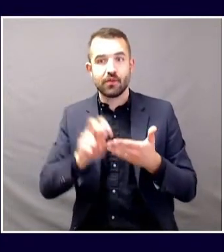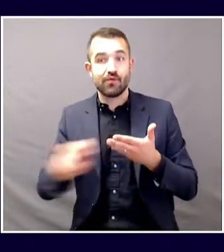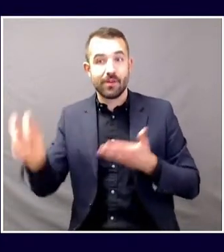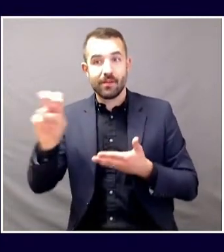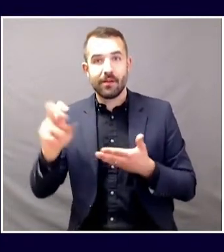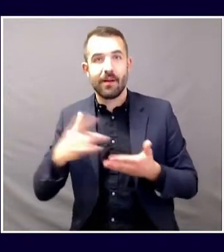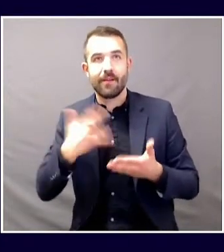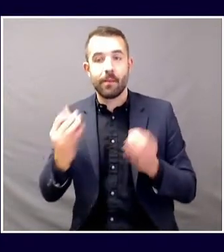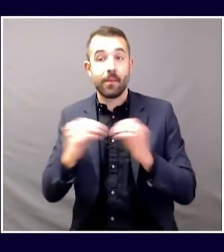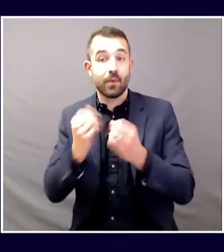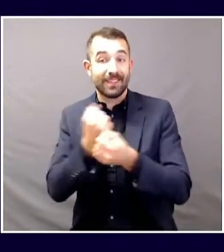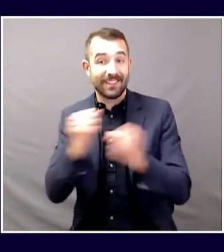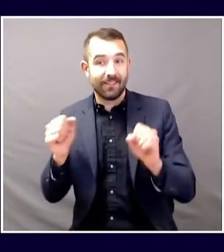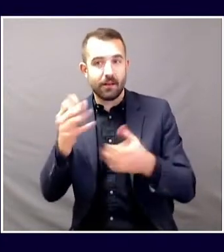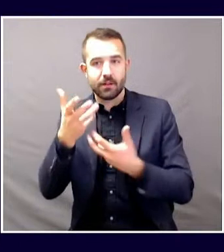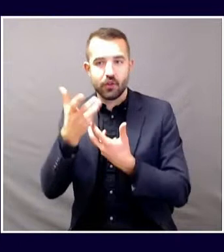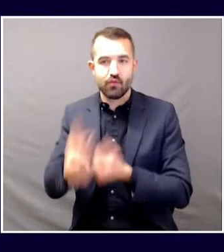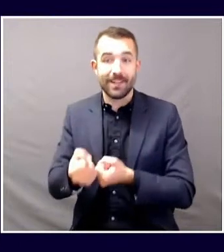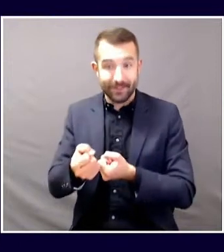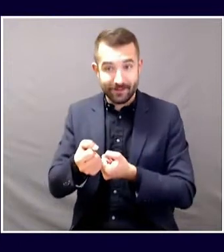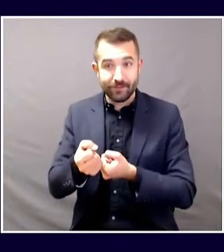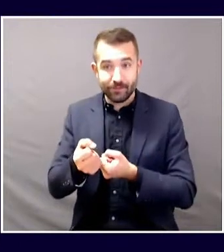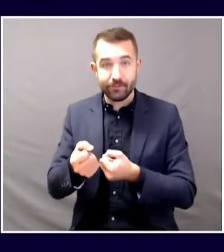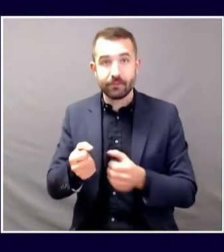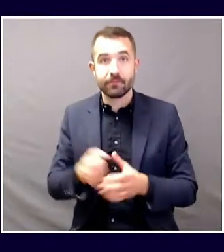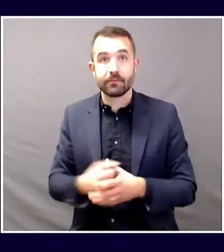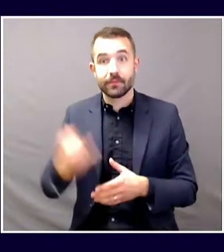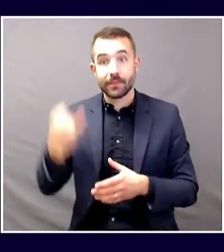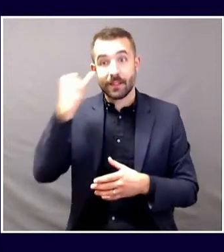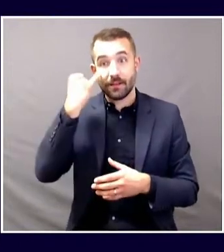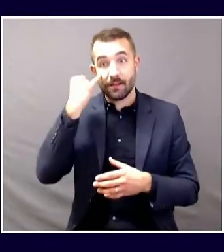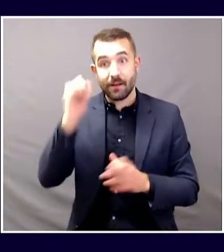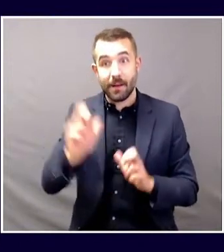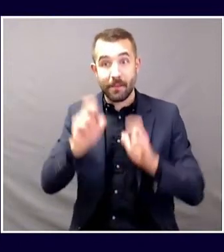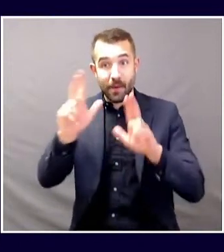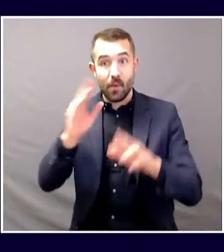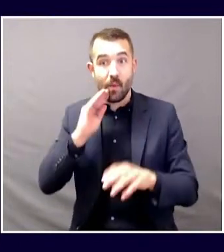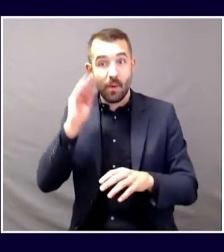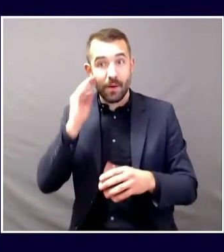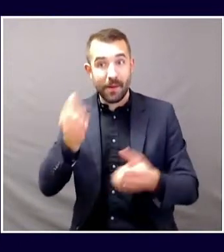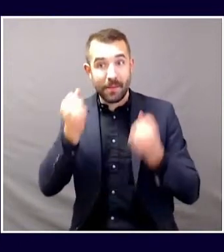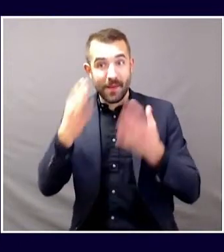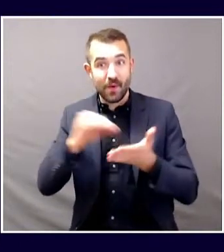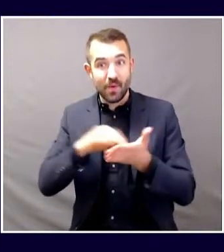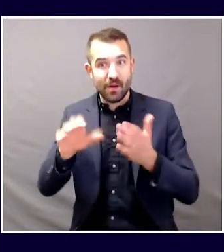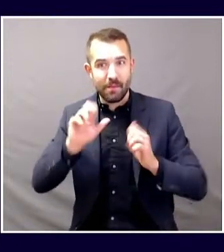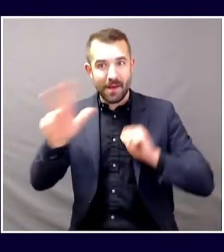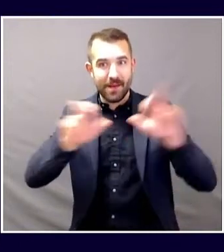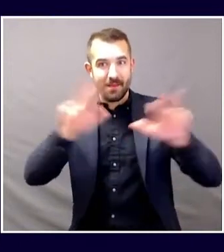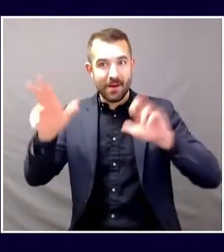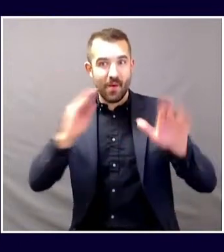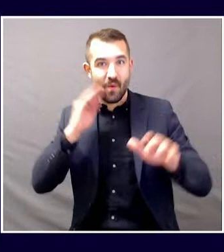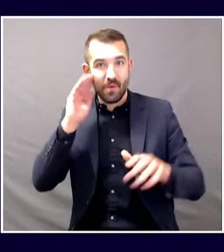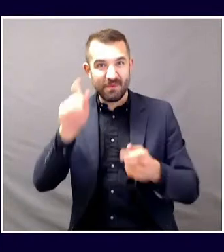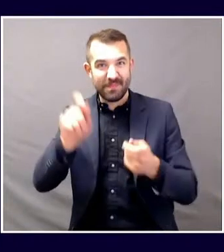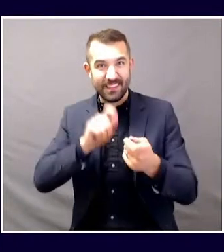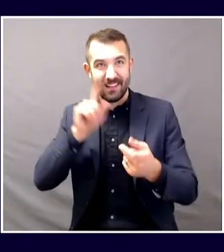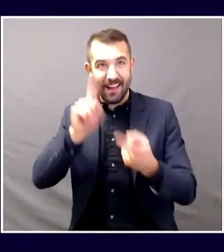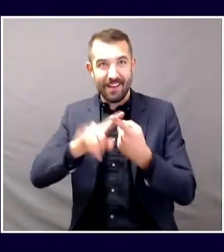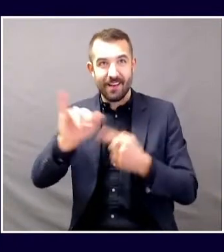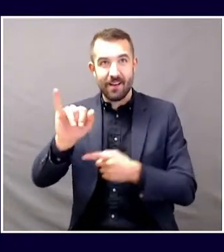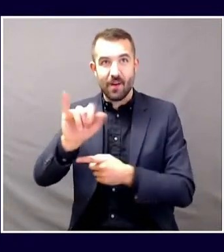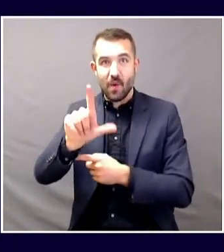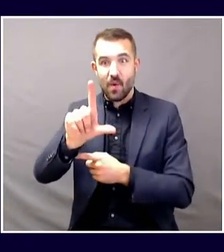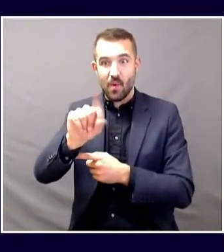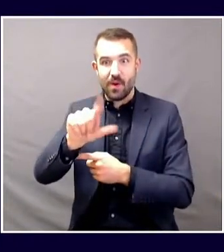confidence, particularly if you're going back home, as many students are for the remainder of the year, and potentially interacting with